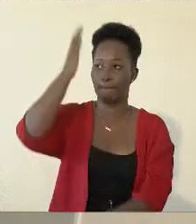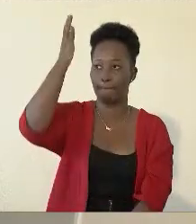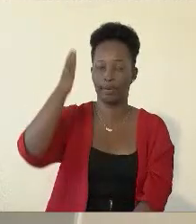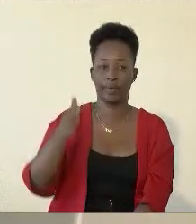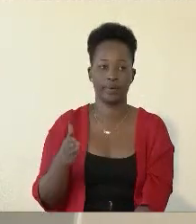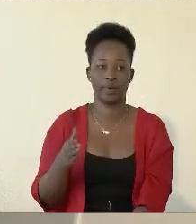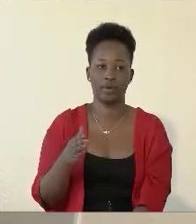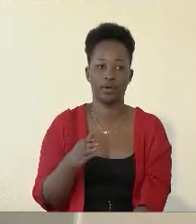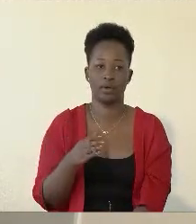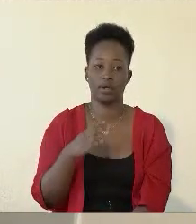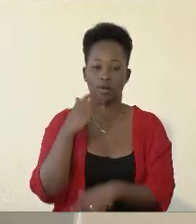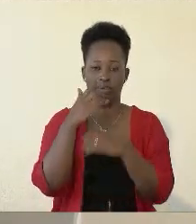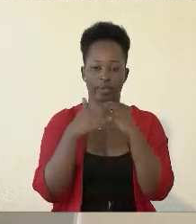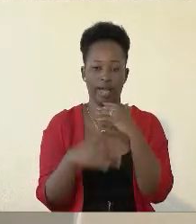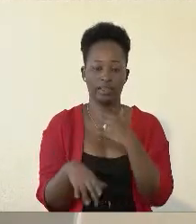blood glucose